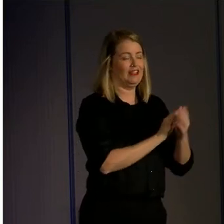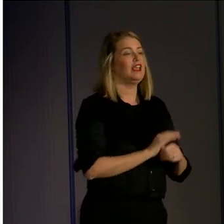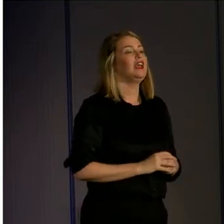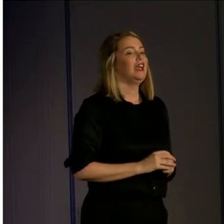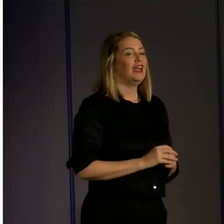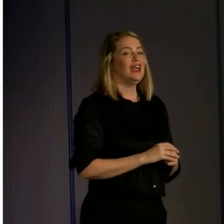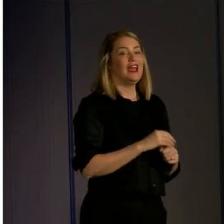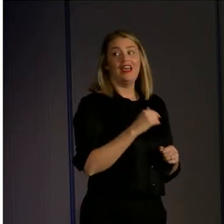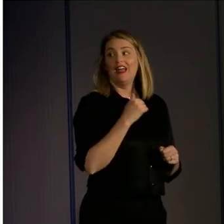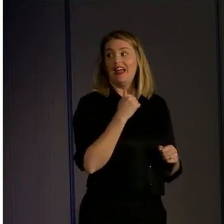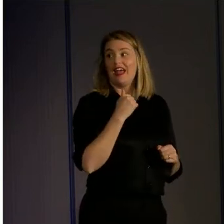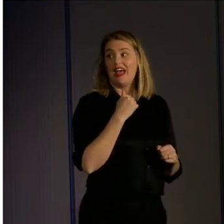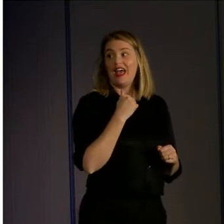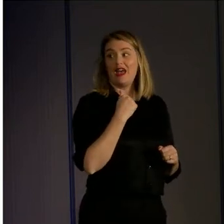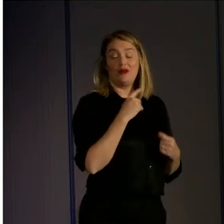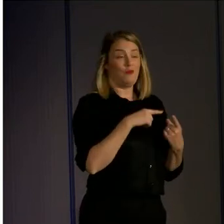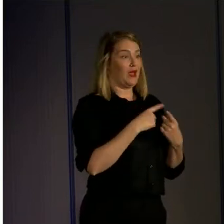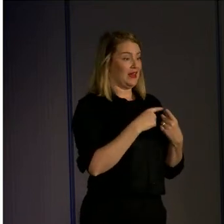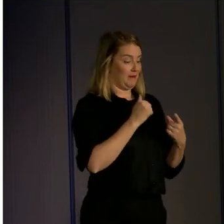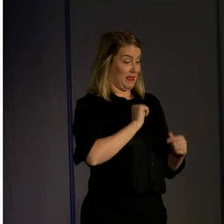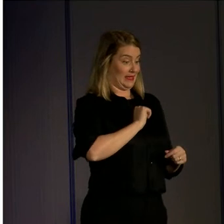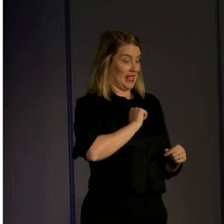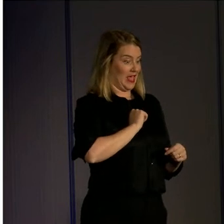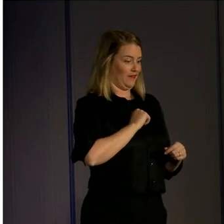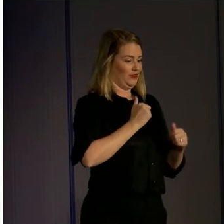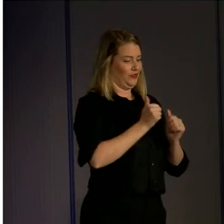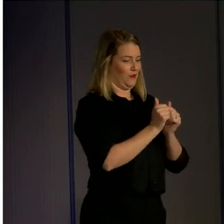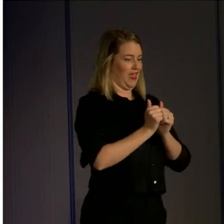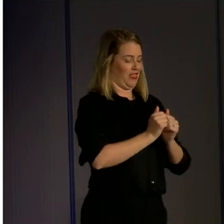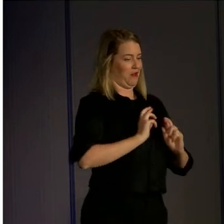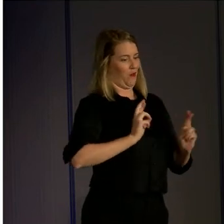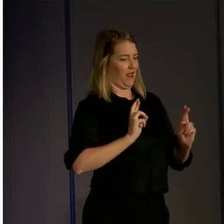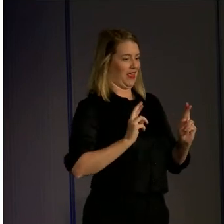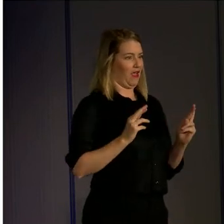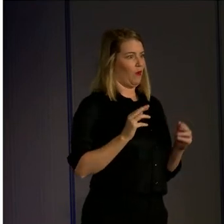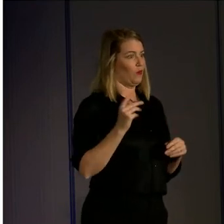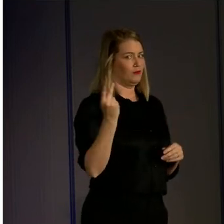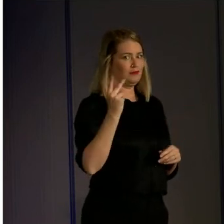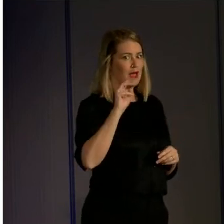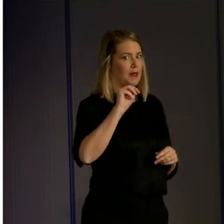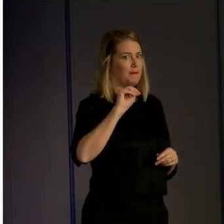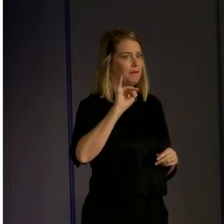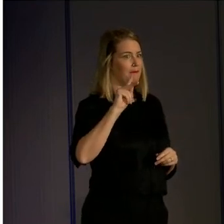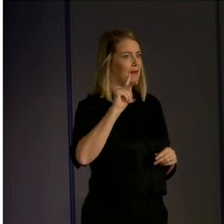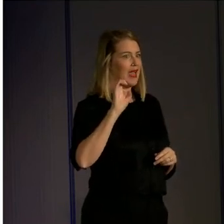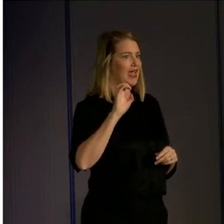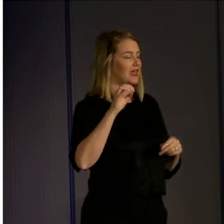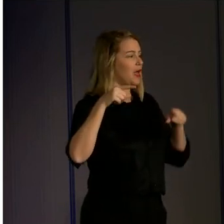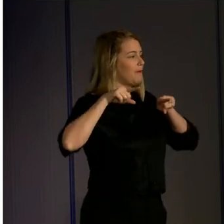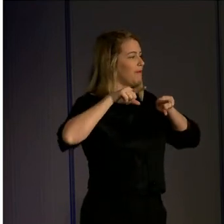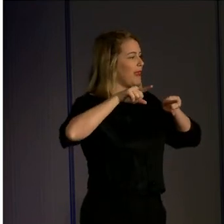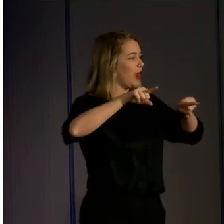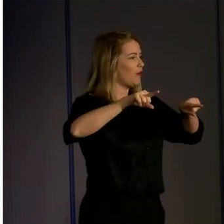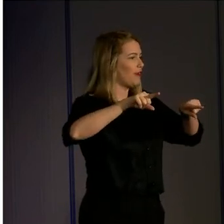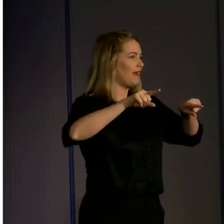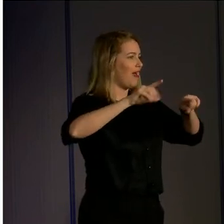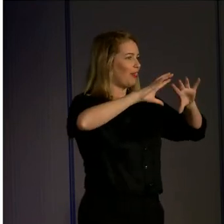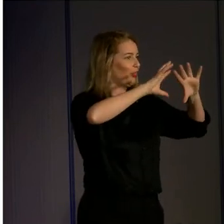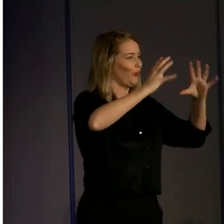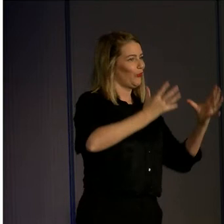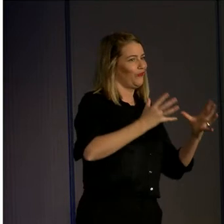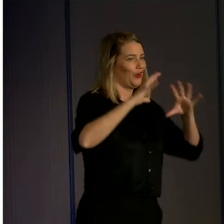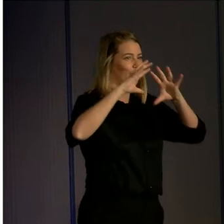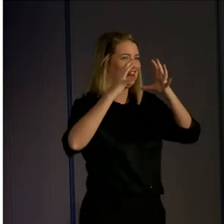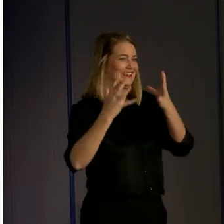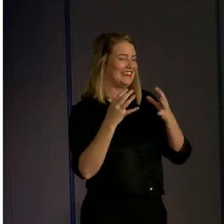So I, when I was putting my stuff together this morning, I was like, "This Mike and I are walking in parallel universes," because the first